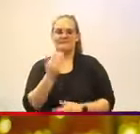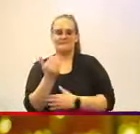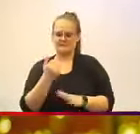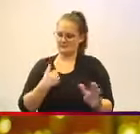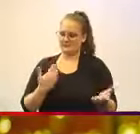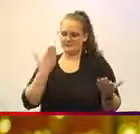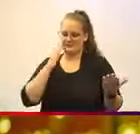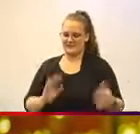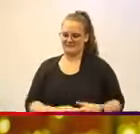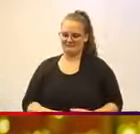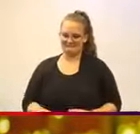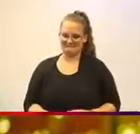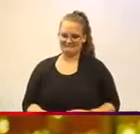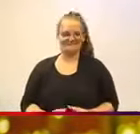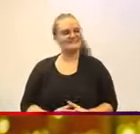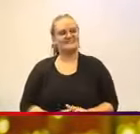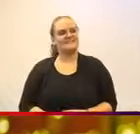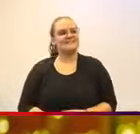know.